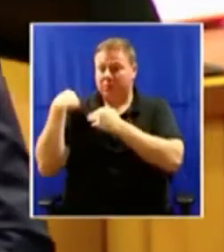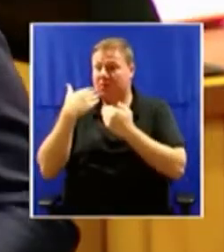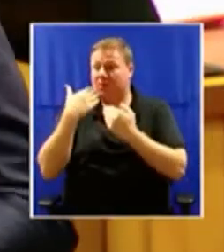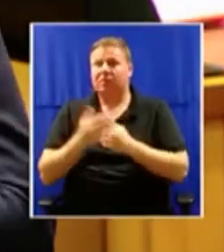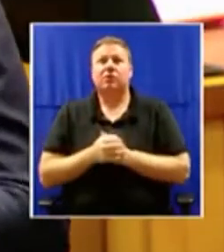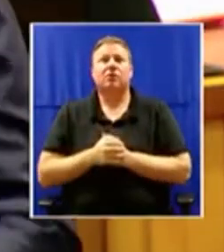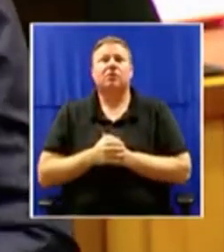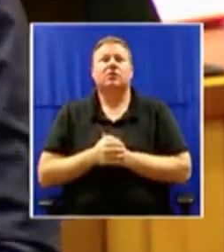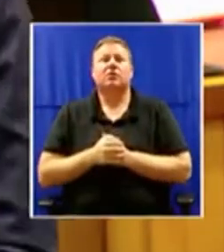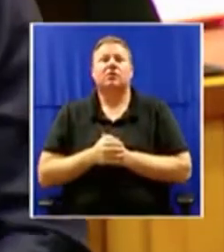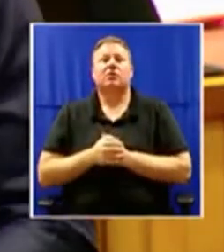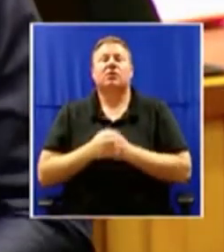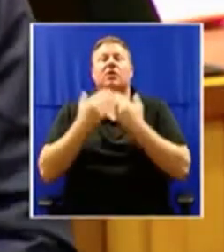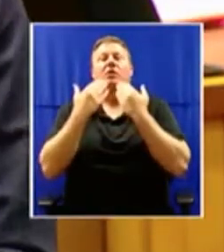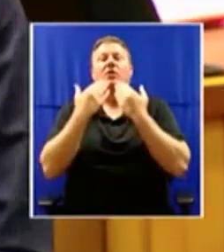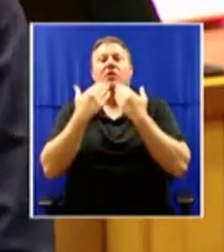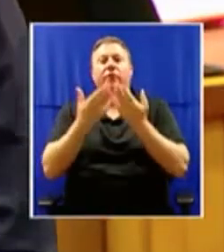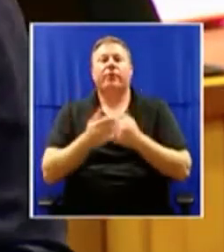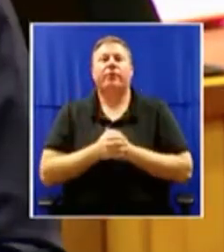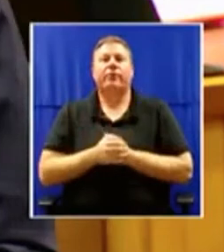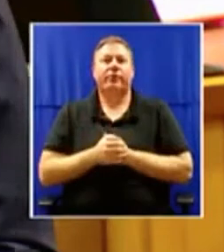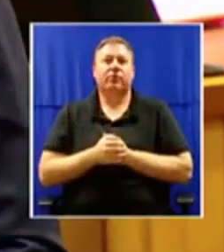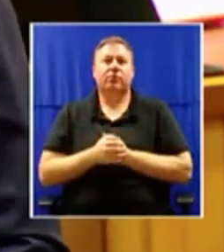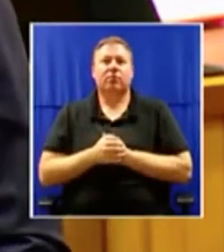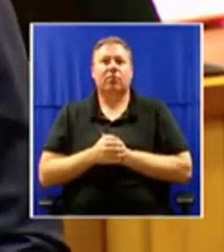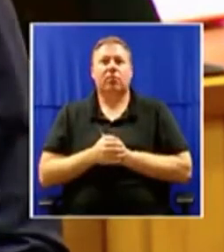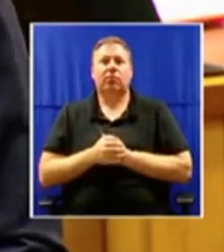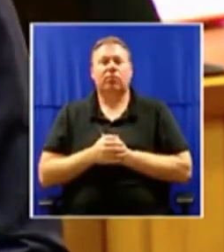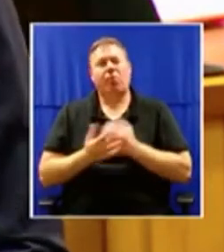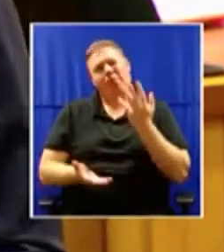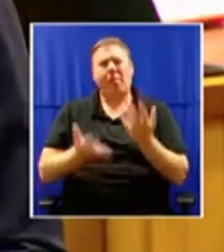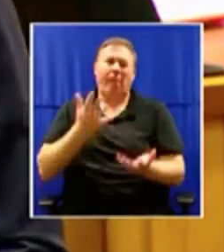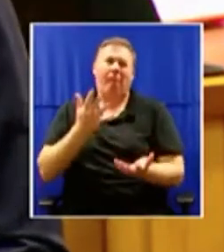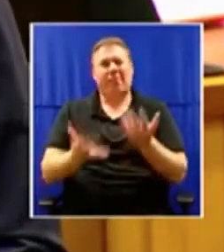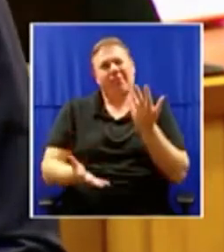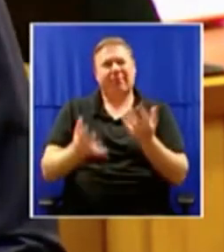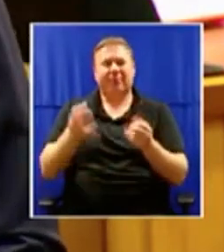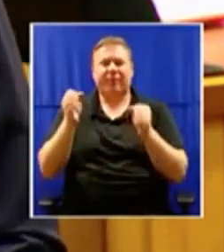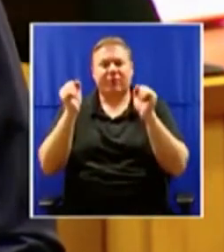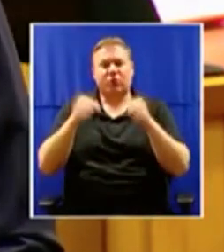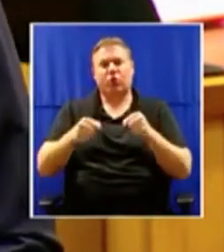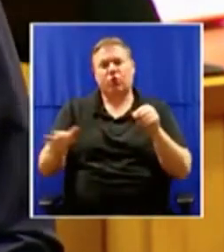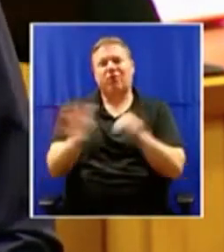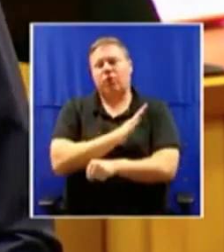Thank you. I think I may not fully agree with the particulars,